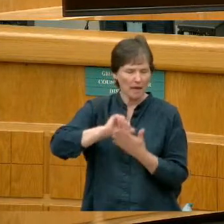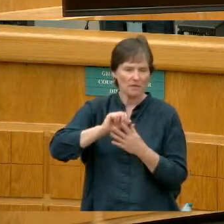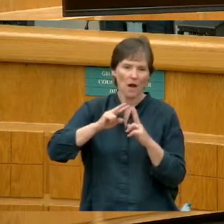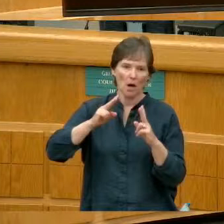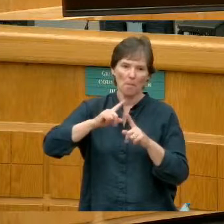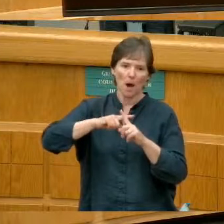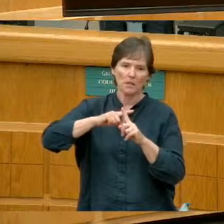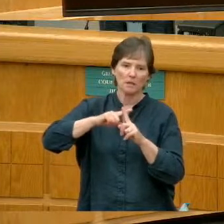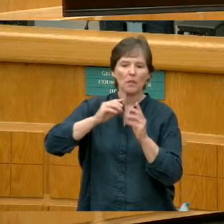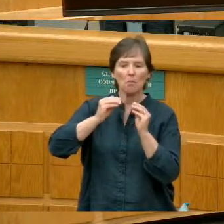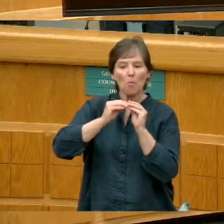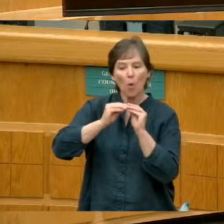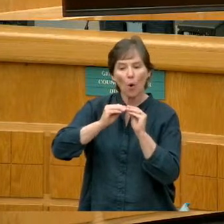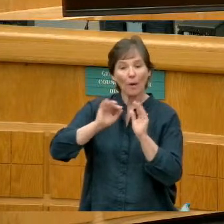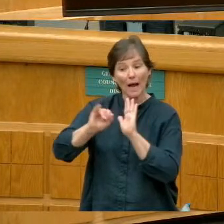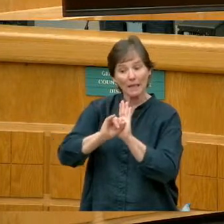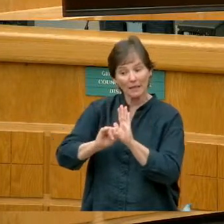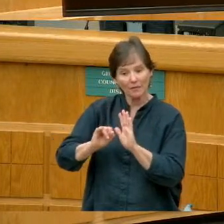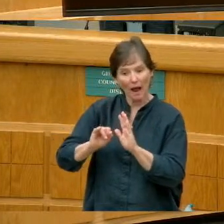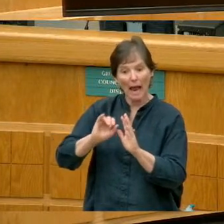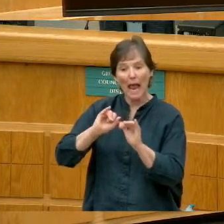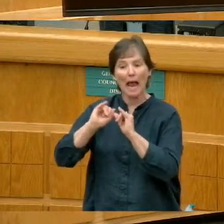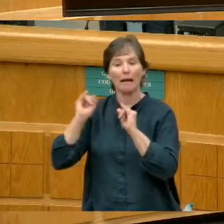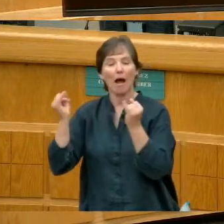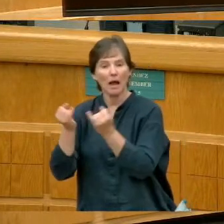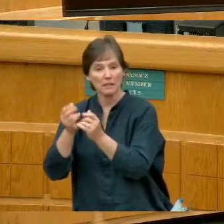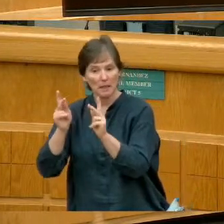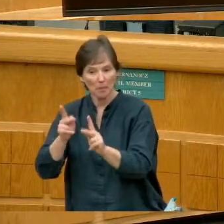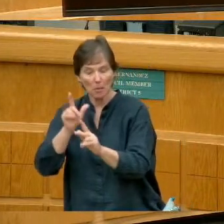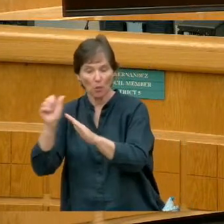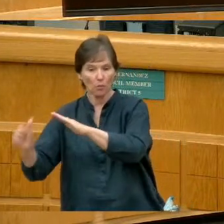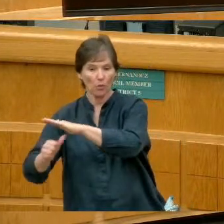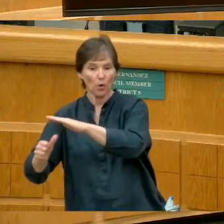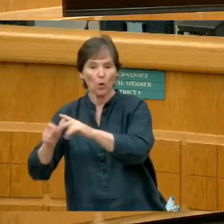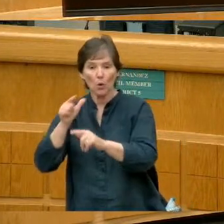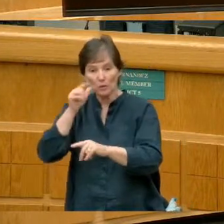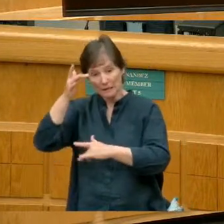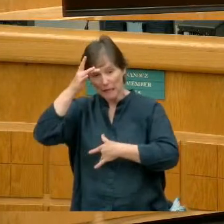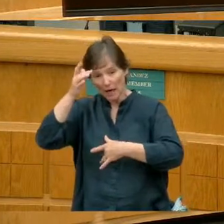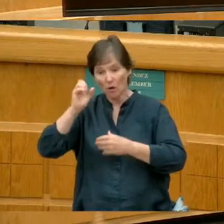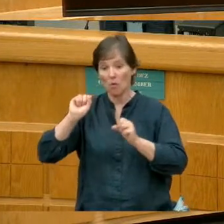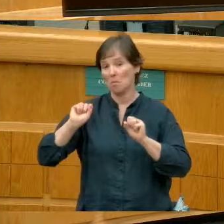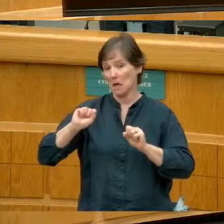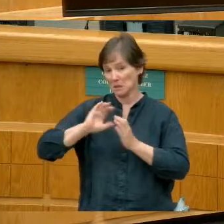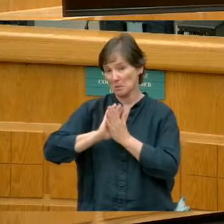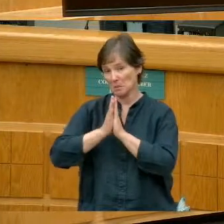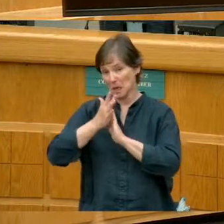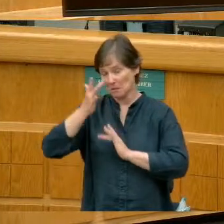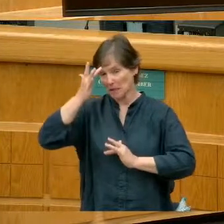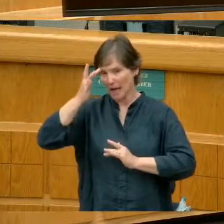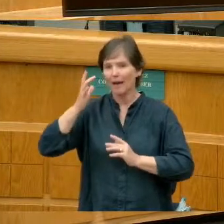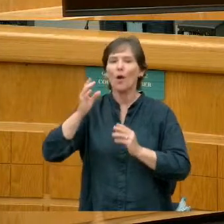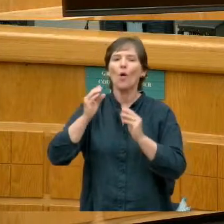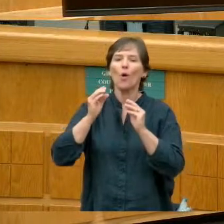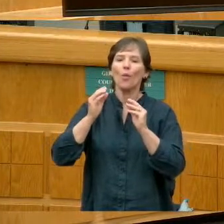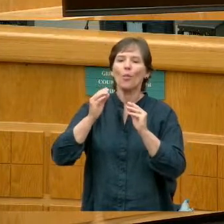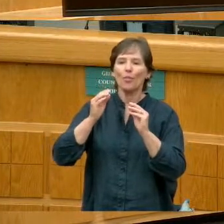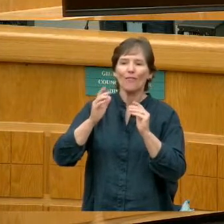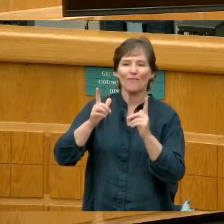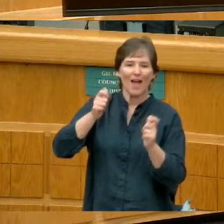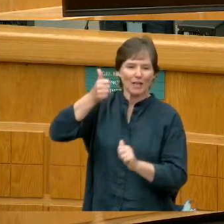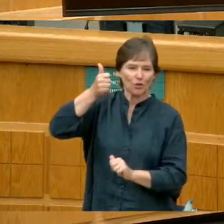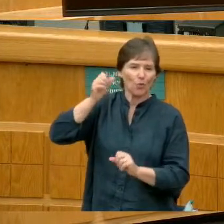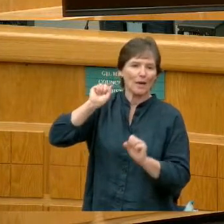can isolate and we can stop the spread of this virus. So that's my update. And I thank everybody that's really working on